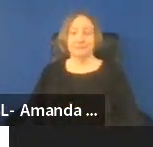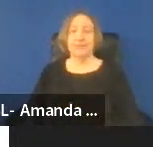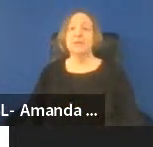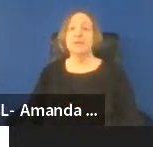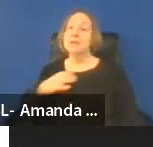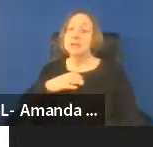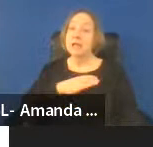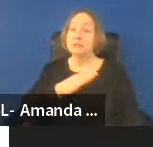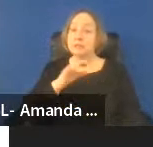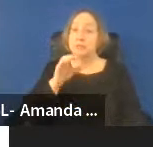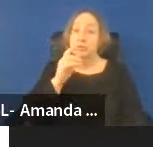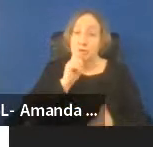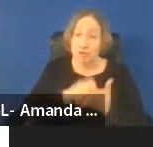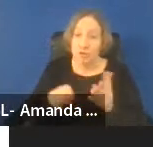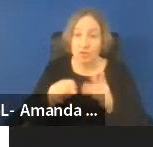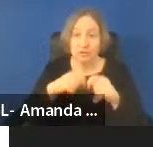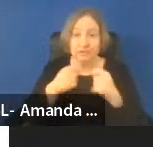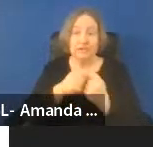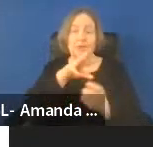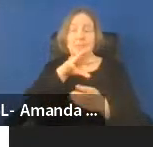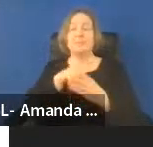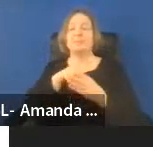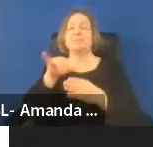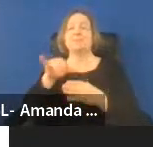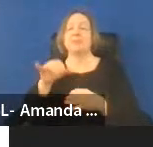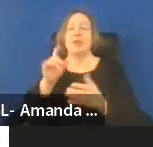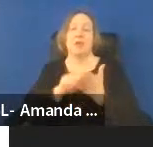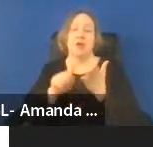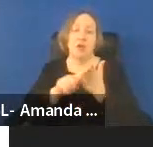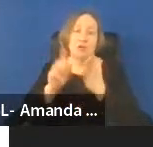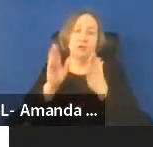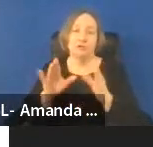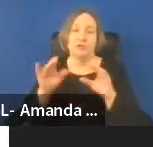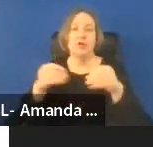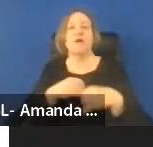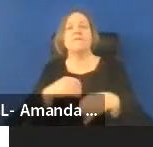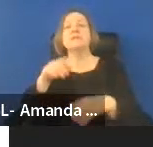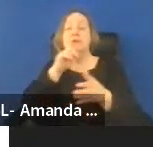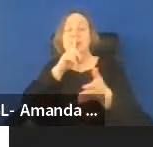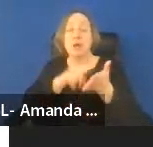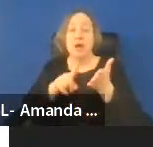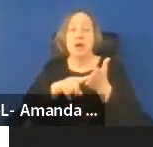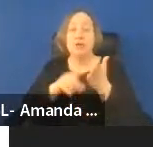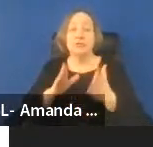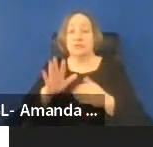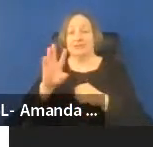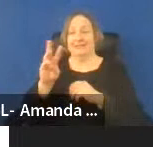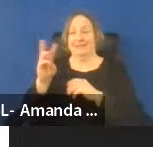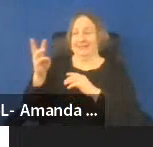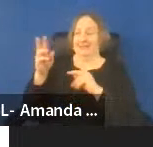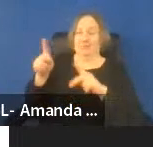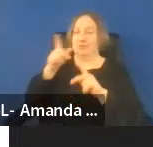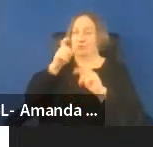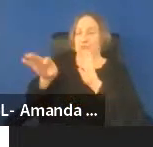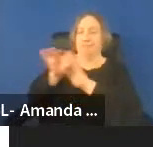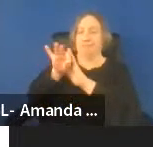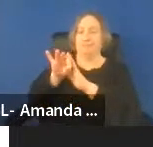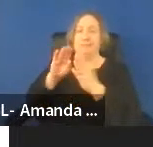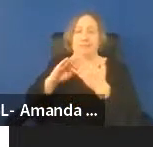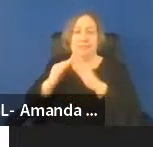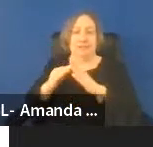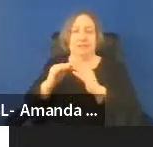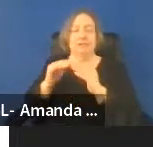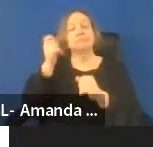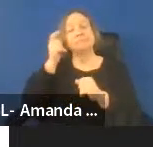The Council Clerk team is part of the Auditor's Office. The Auditor is the sixth elected official at the city and is independent